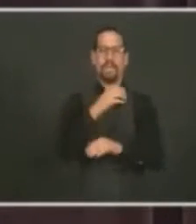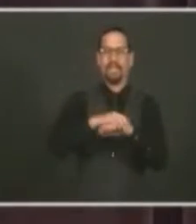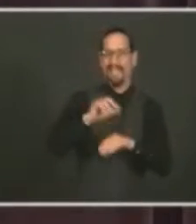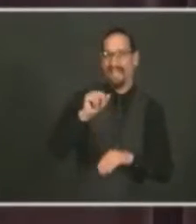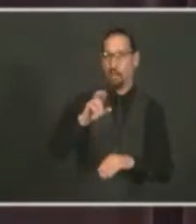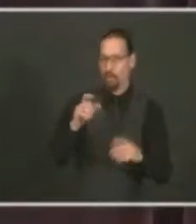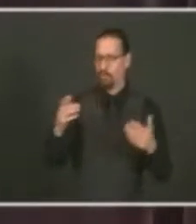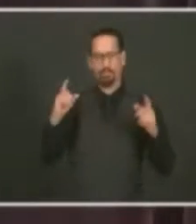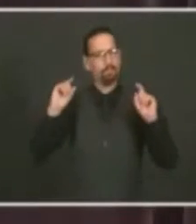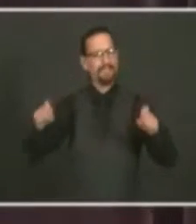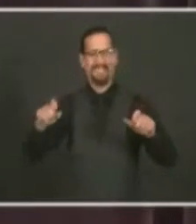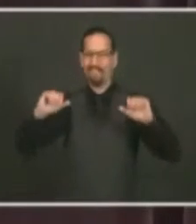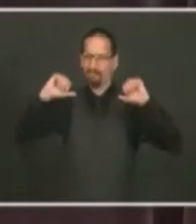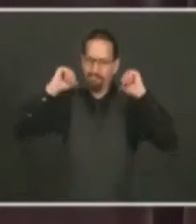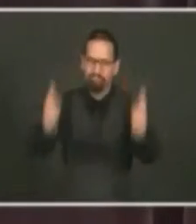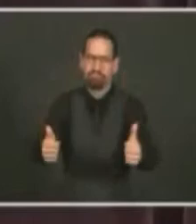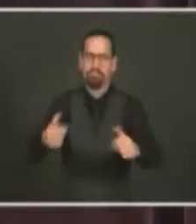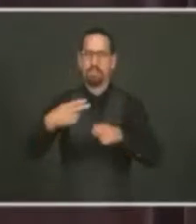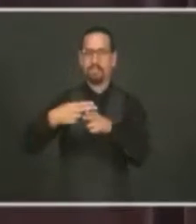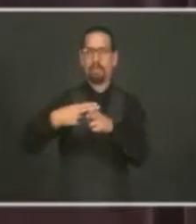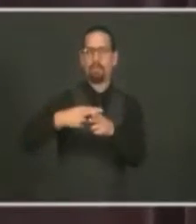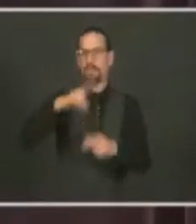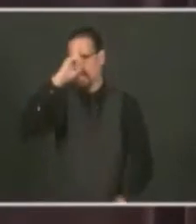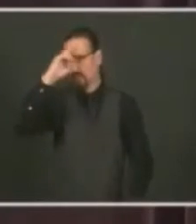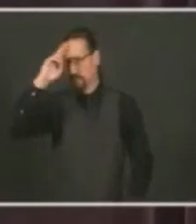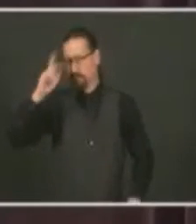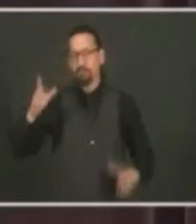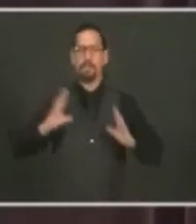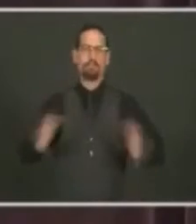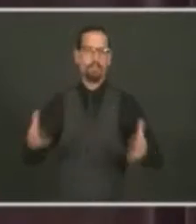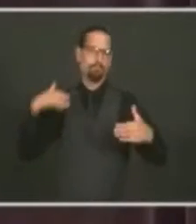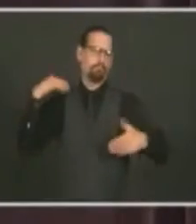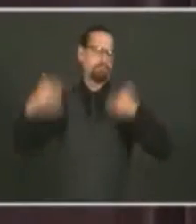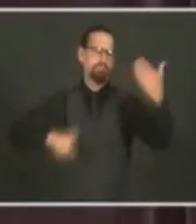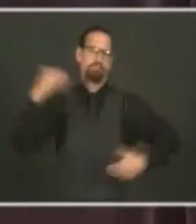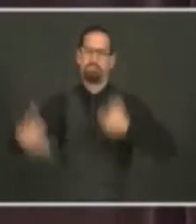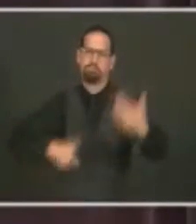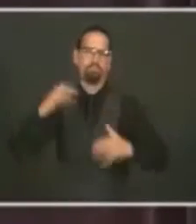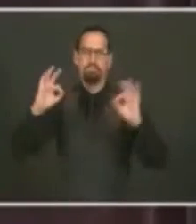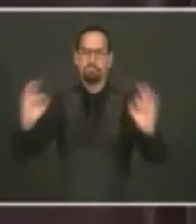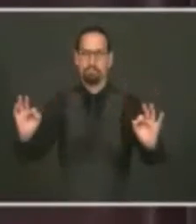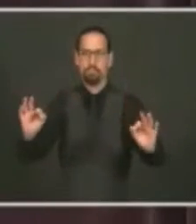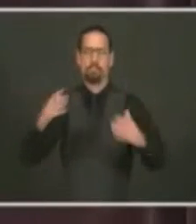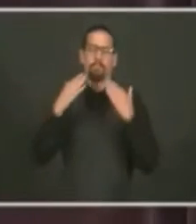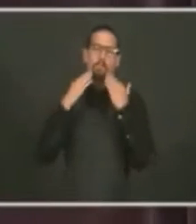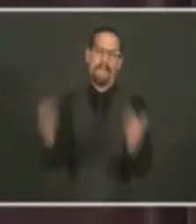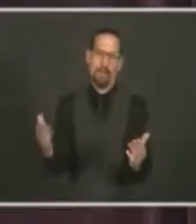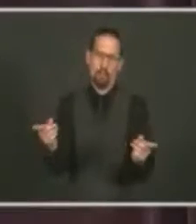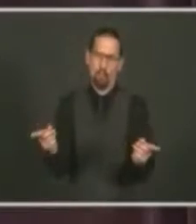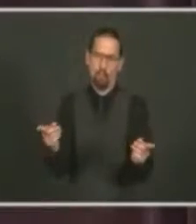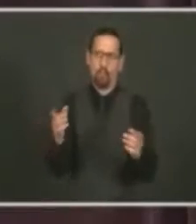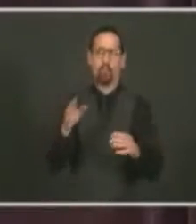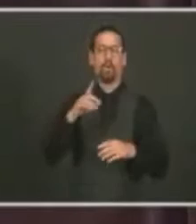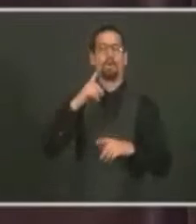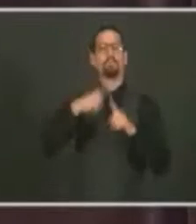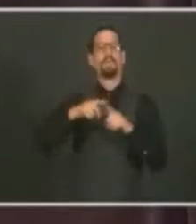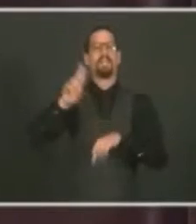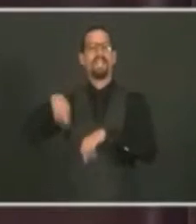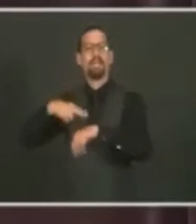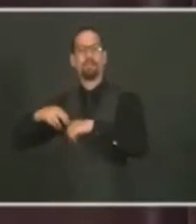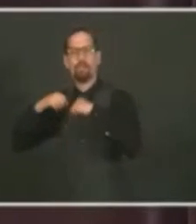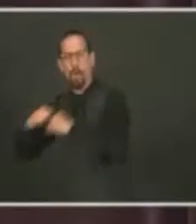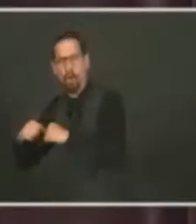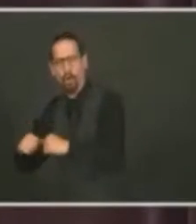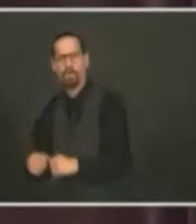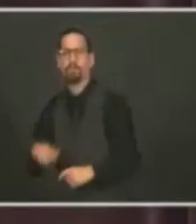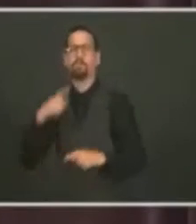REMA, so many across the board. Particular, Alicia Mahalakas is an excellent example of one